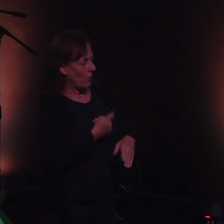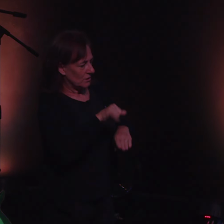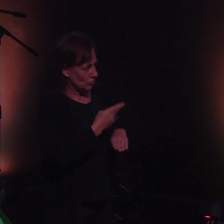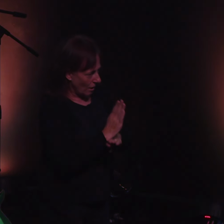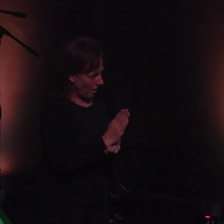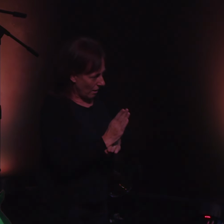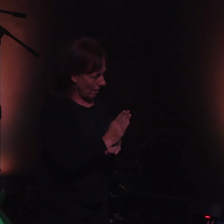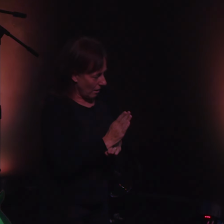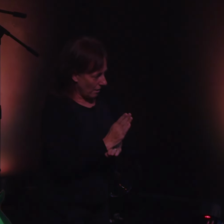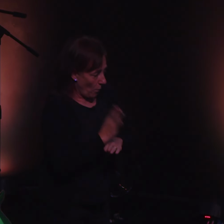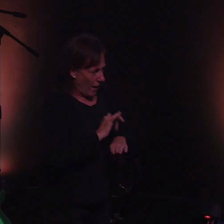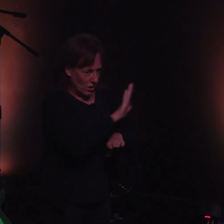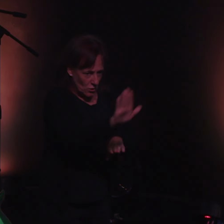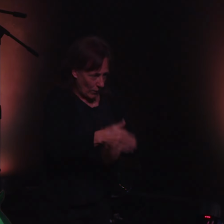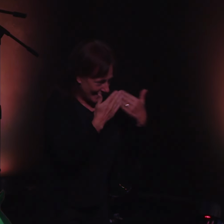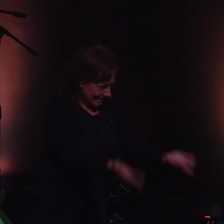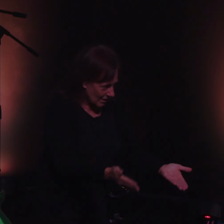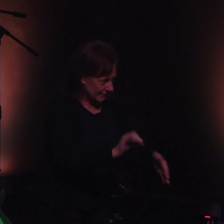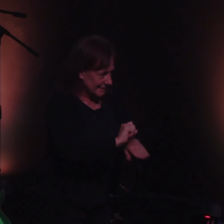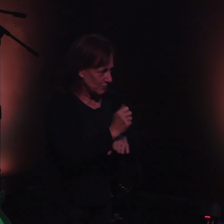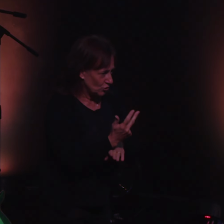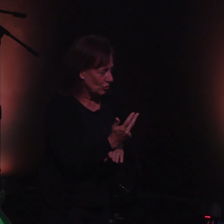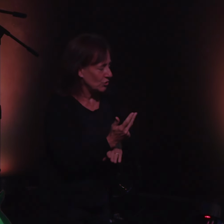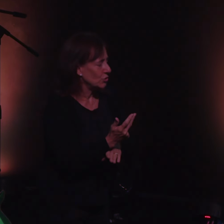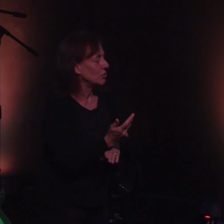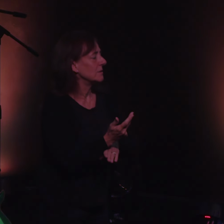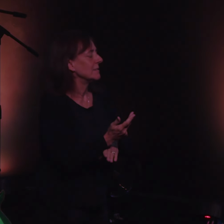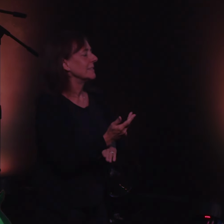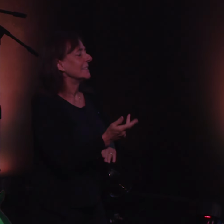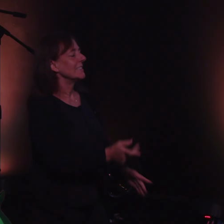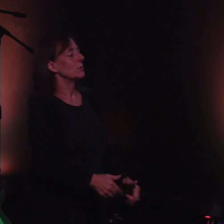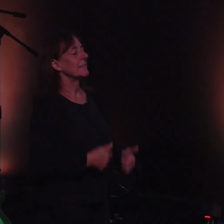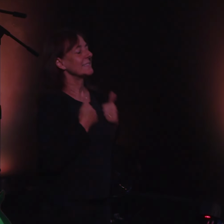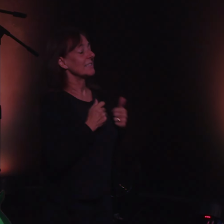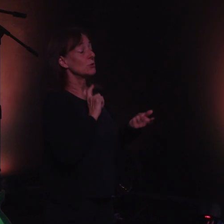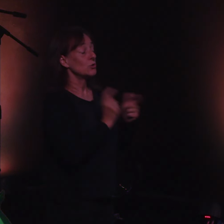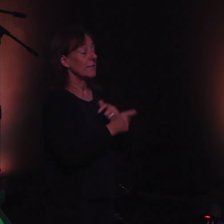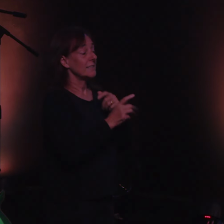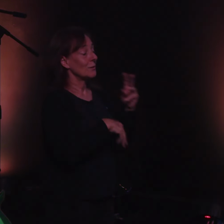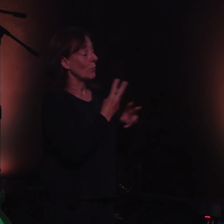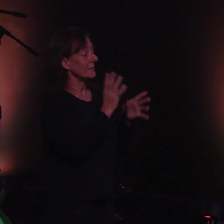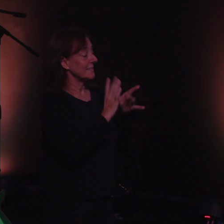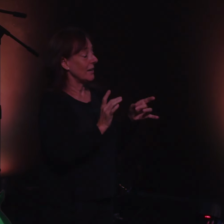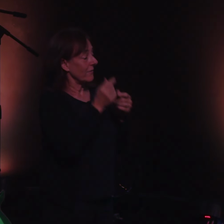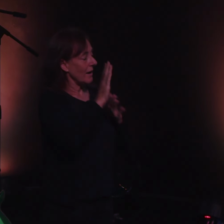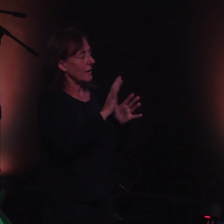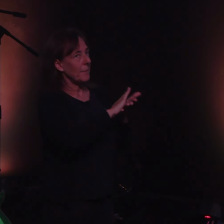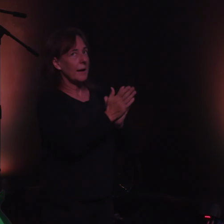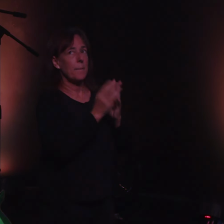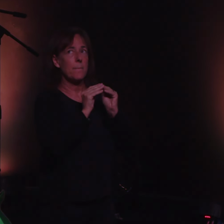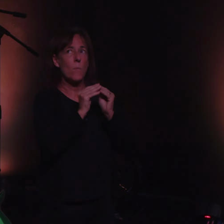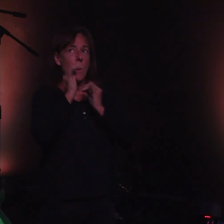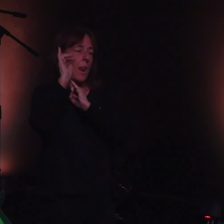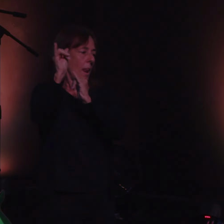job, why you're here at Simple Church, is to exist, to change the world's narrative of God by becoming more like Jesus